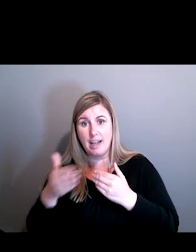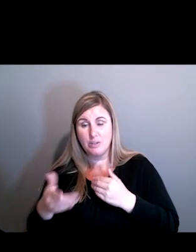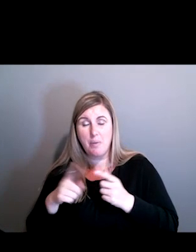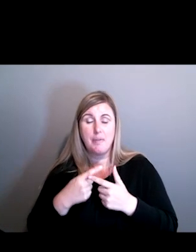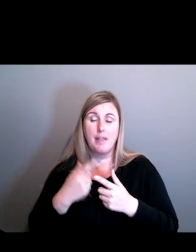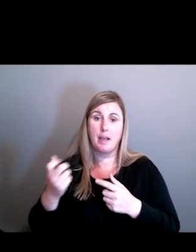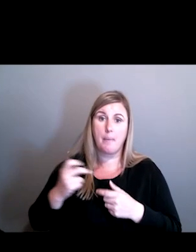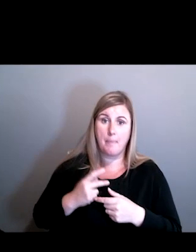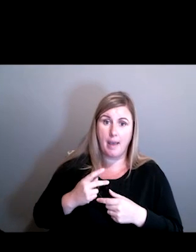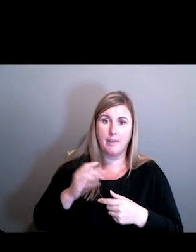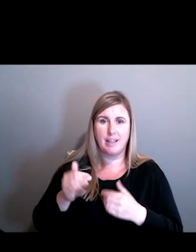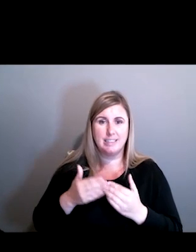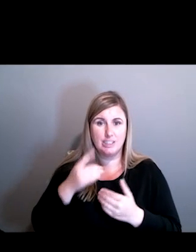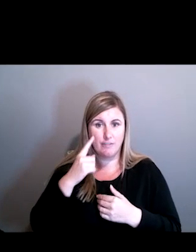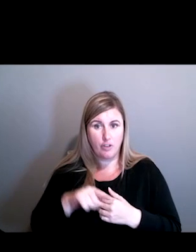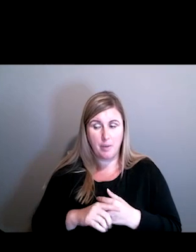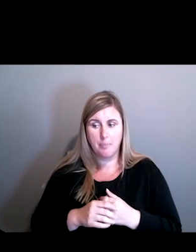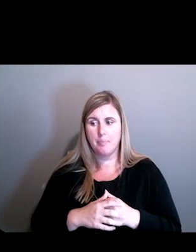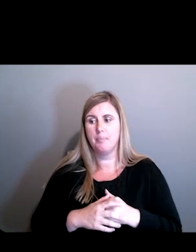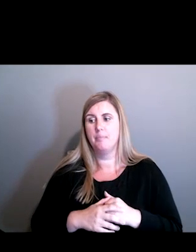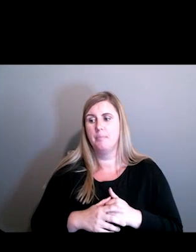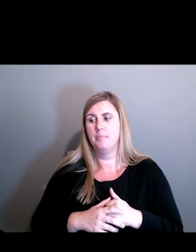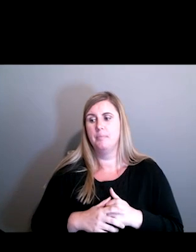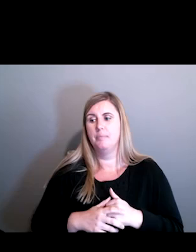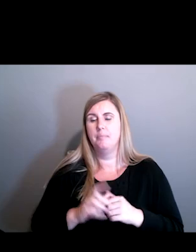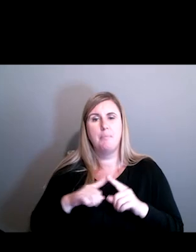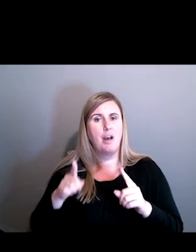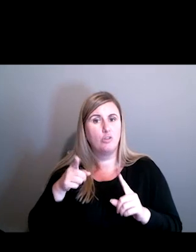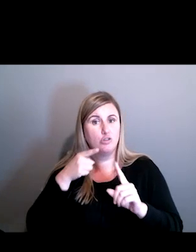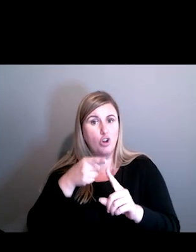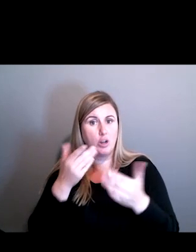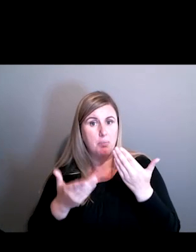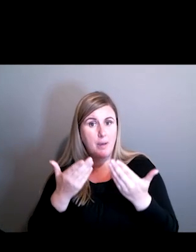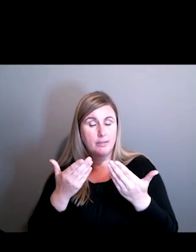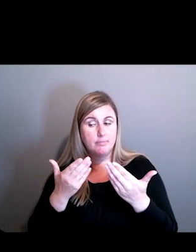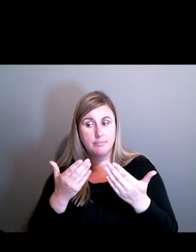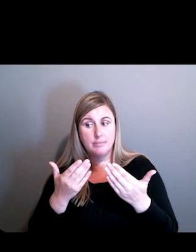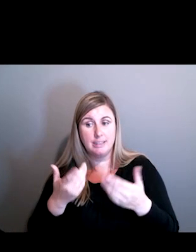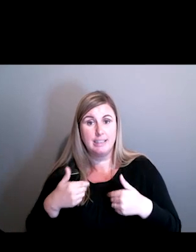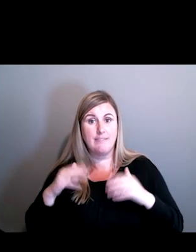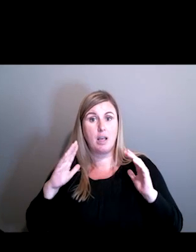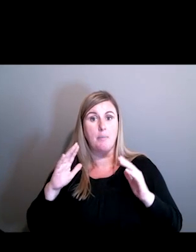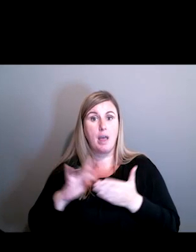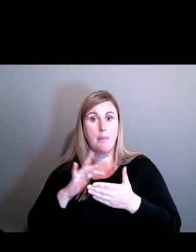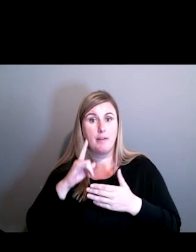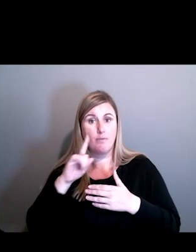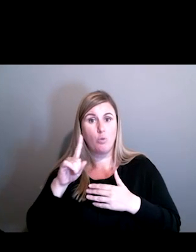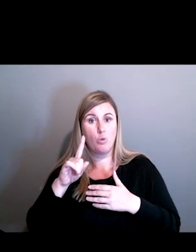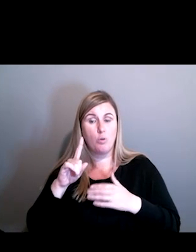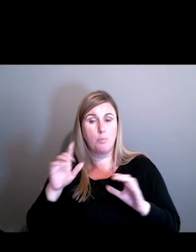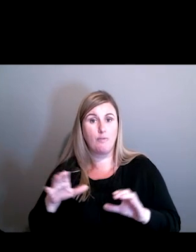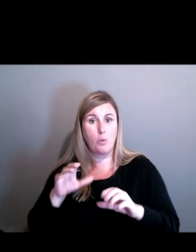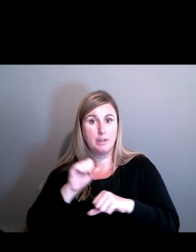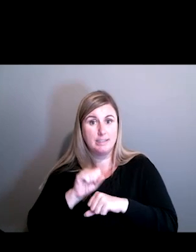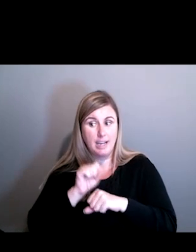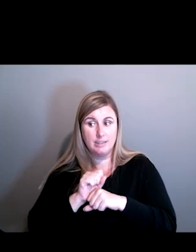come back, and that's easy for them. But your target might be giving up the iPad, performing a